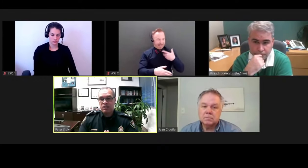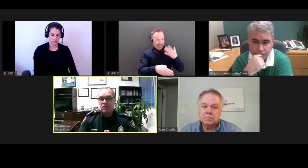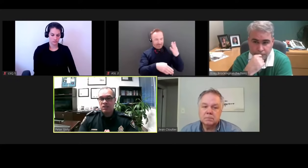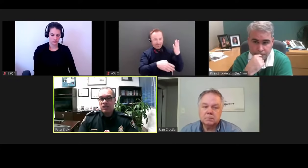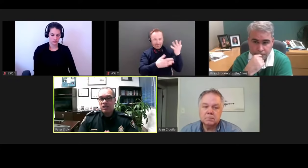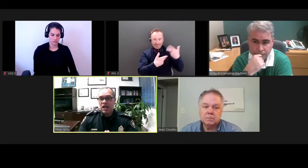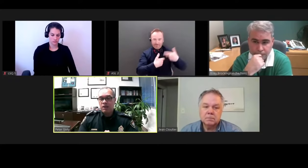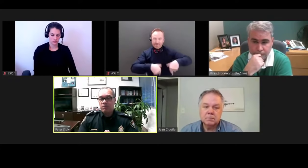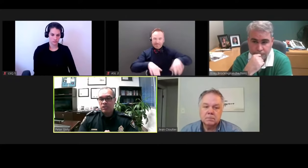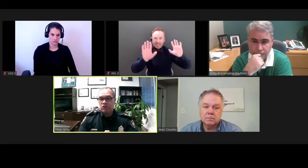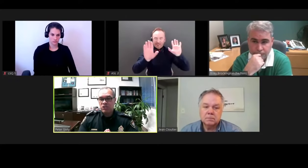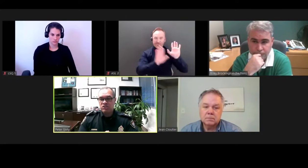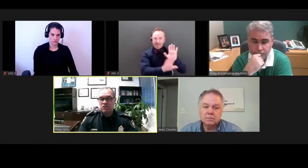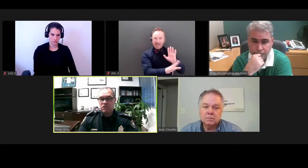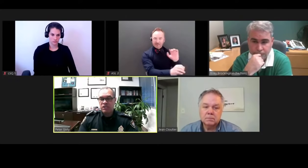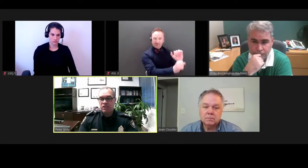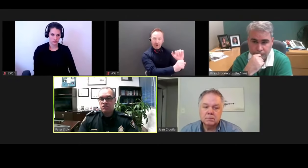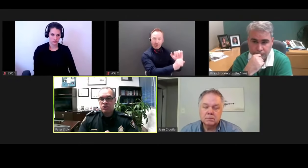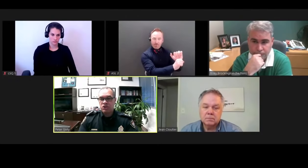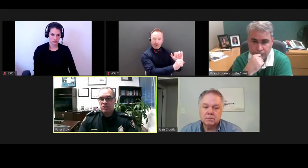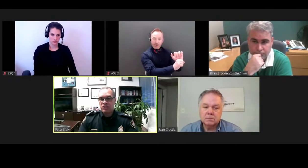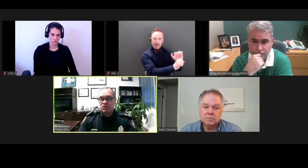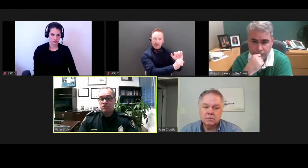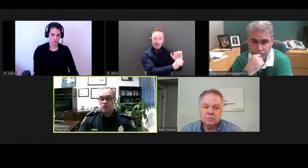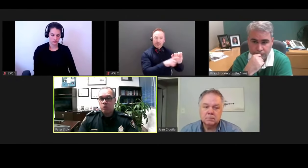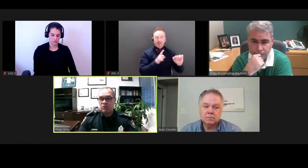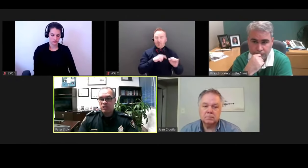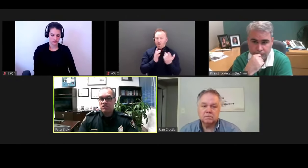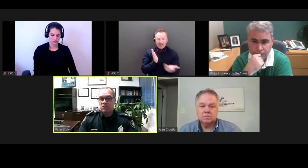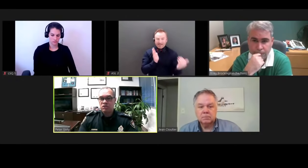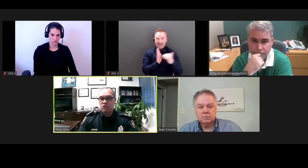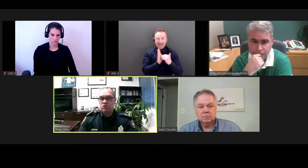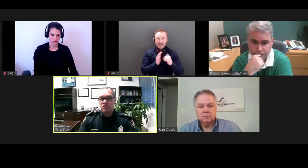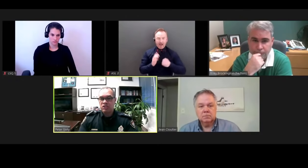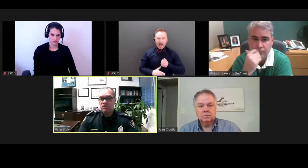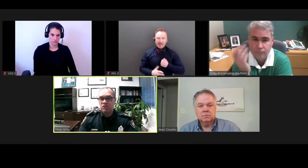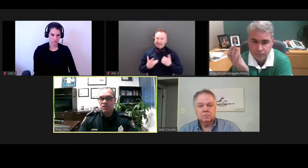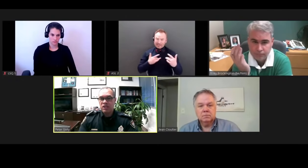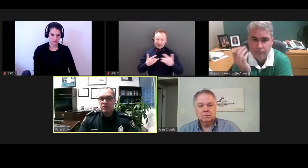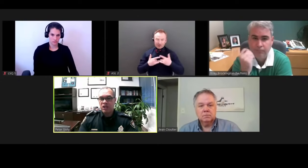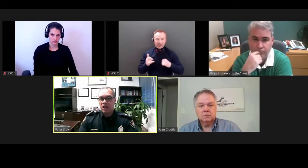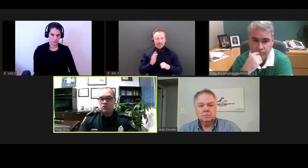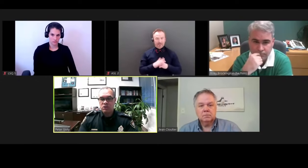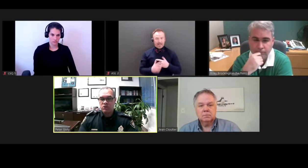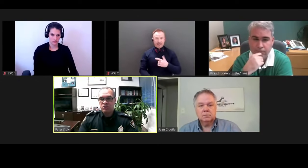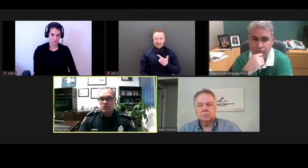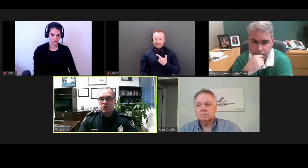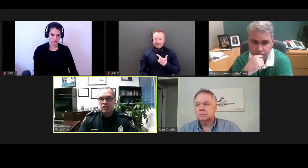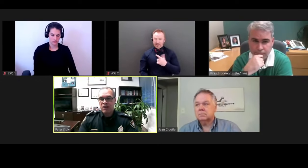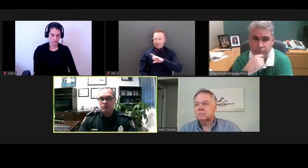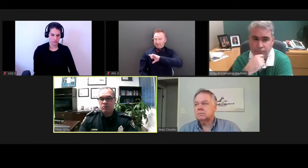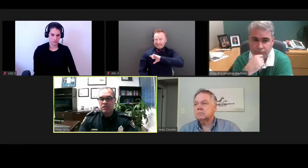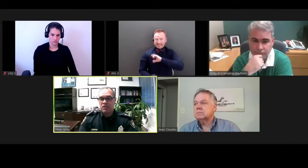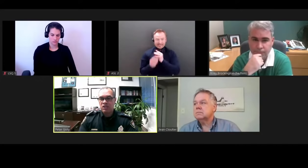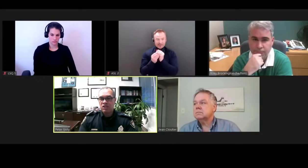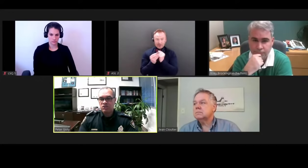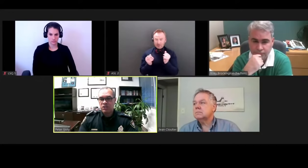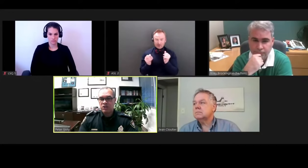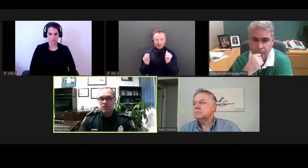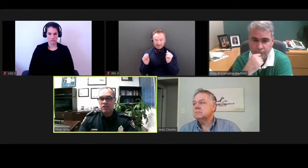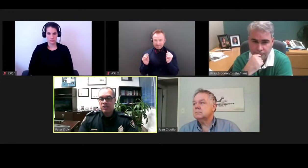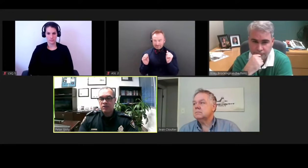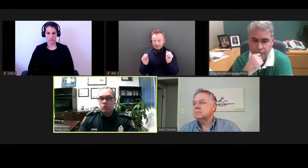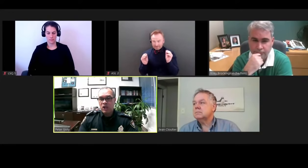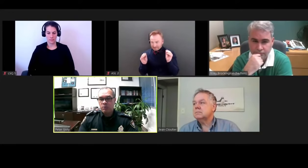I'll state it again. I am increasingly concerned that there is no policing solution to this and that other solutions are going to have to be